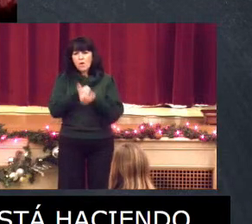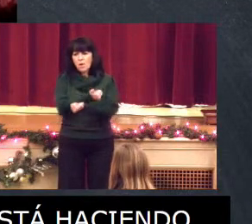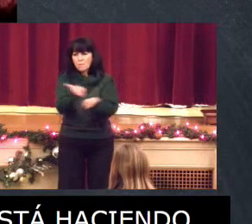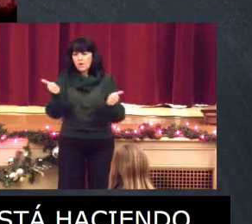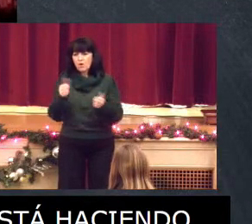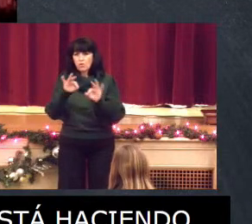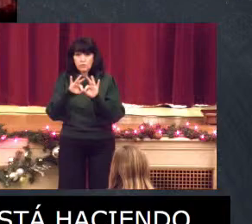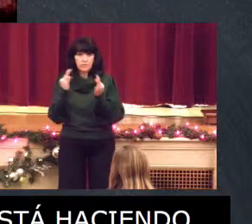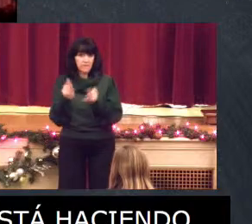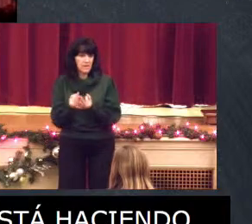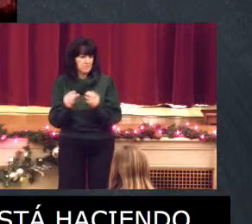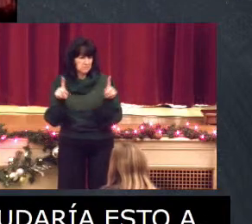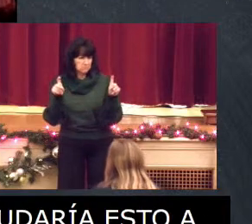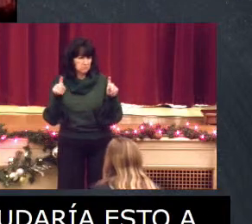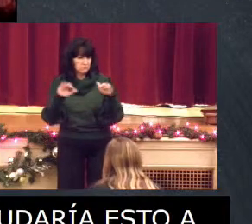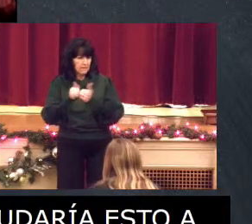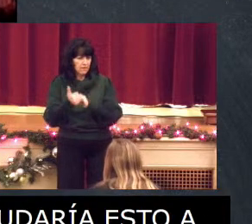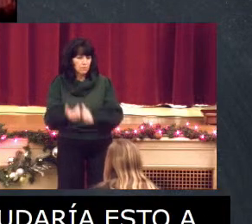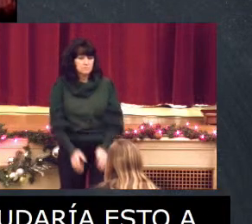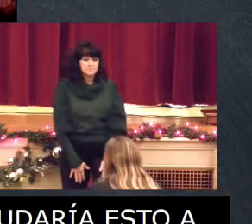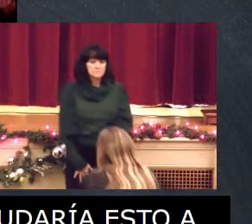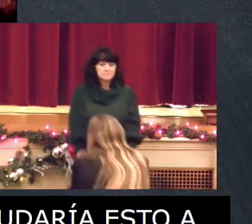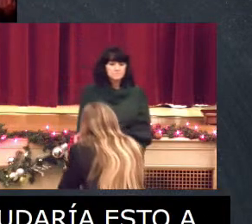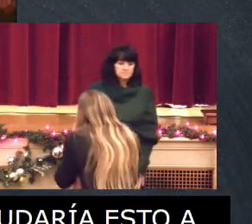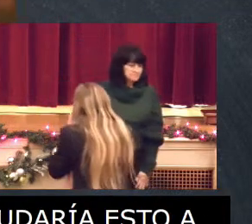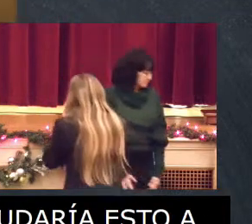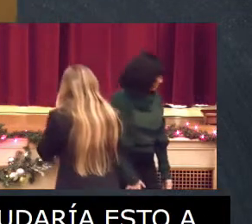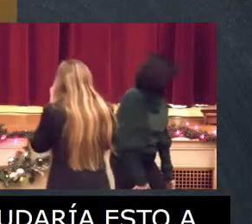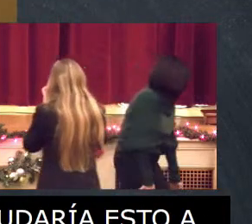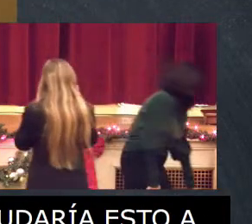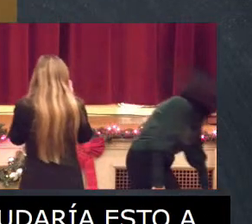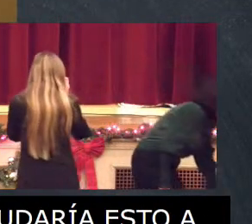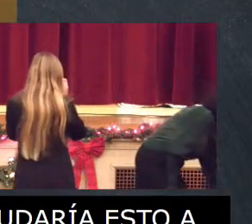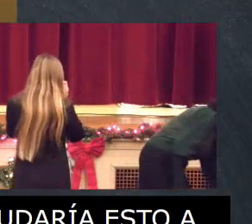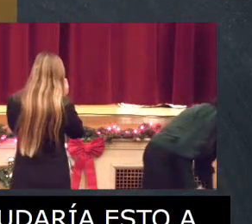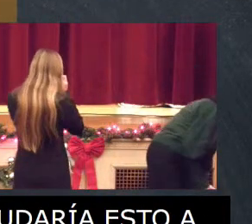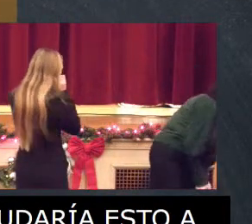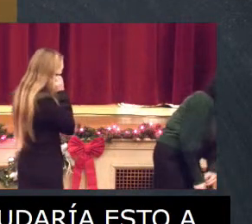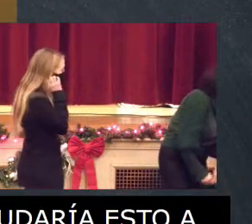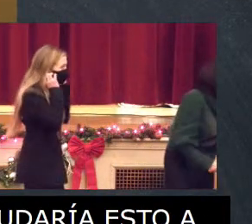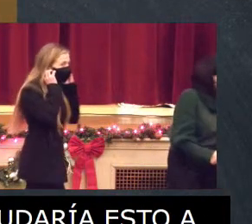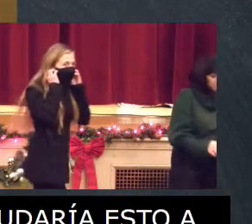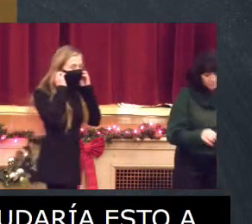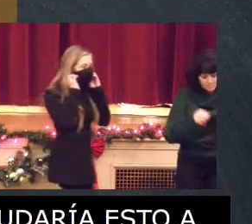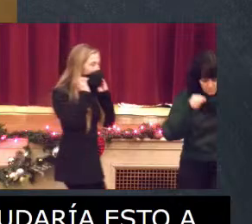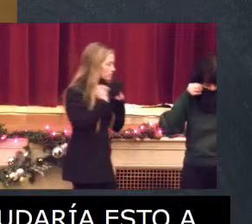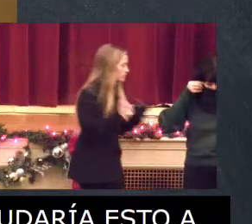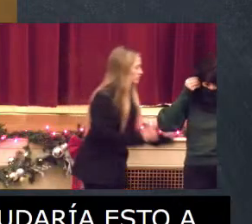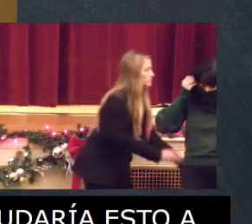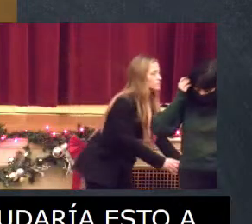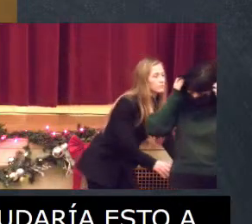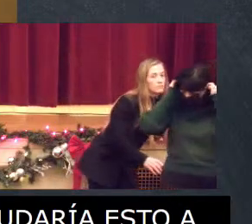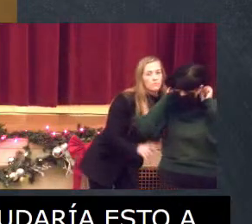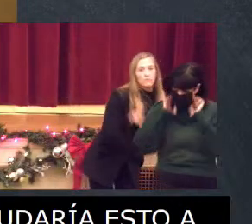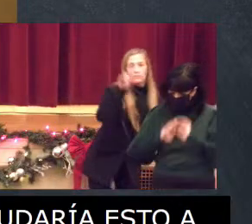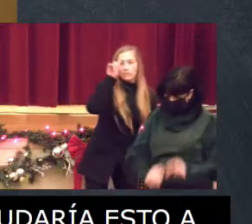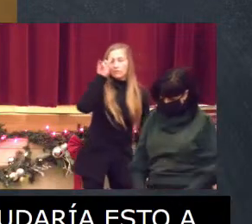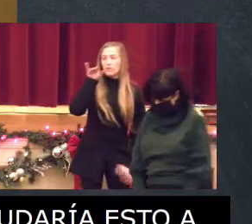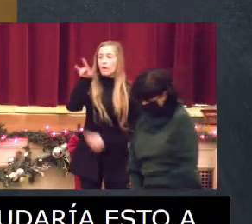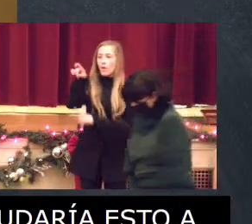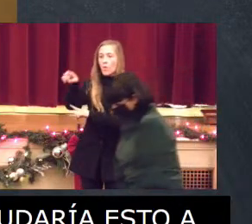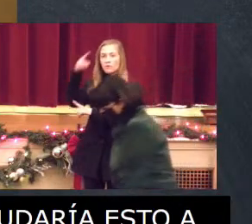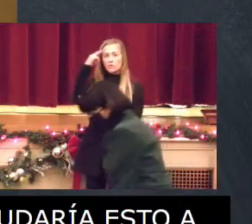So I think the question is around supports for families of the children in the collaborative. And of course, one of the things that